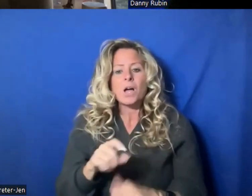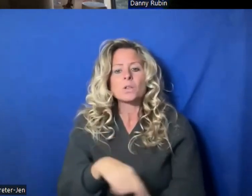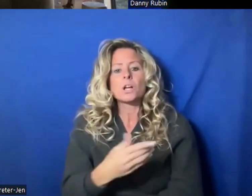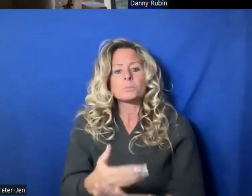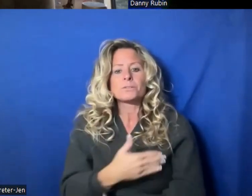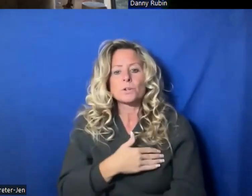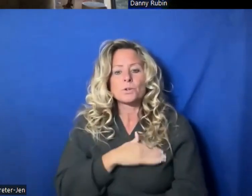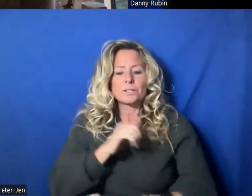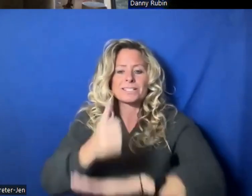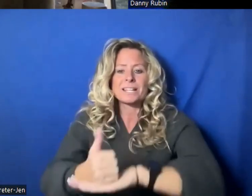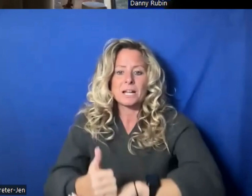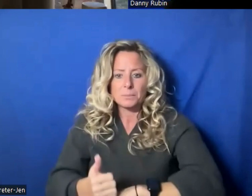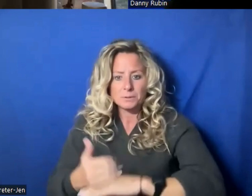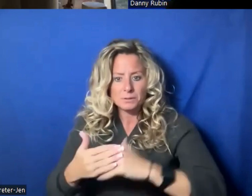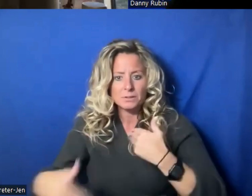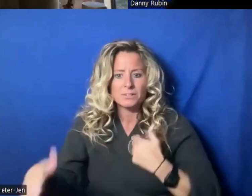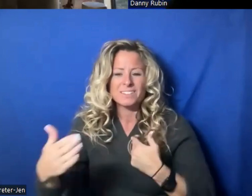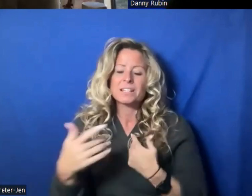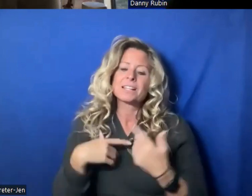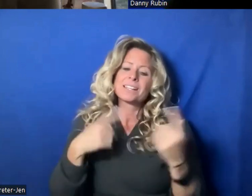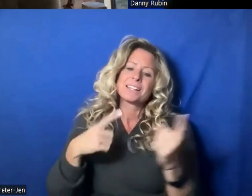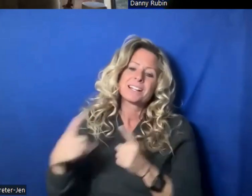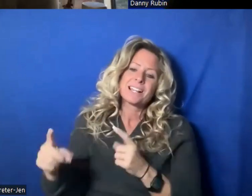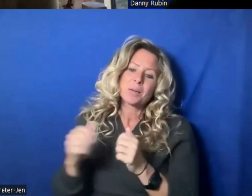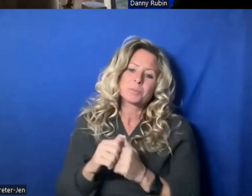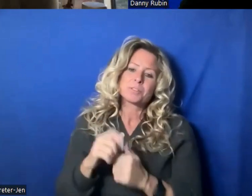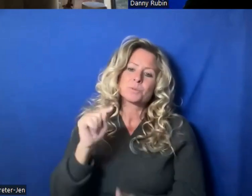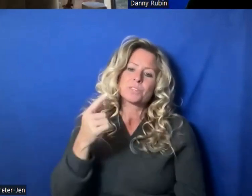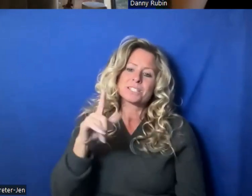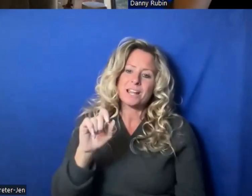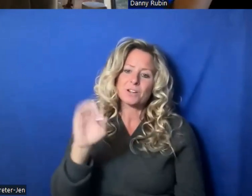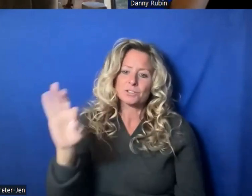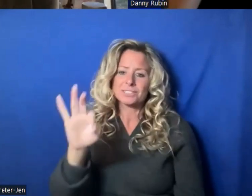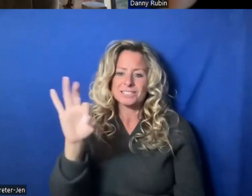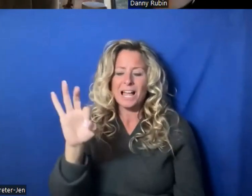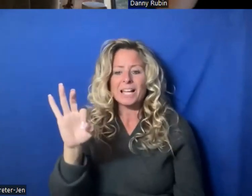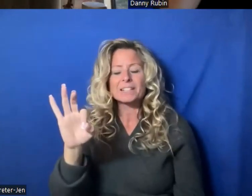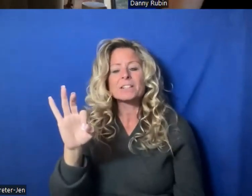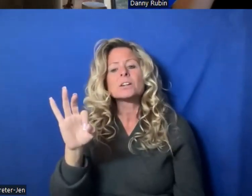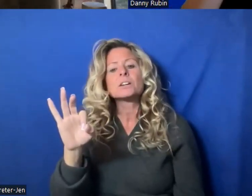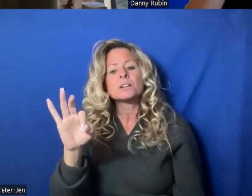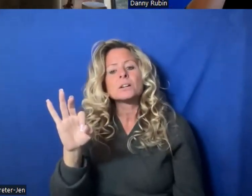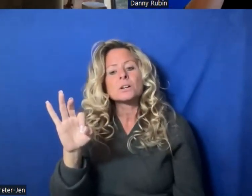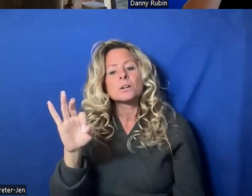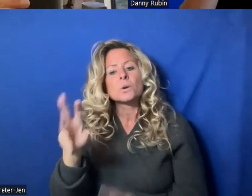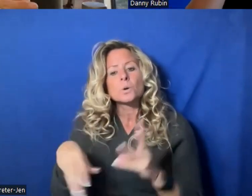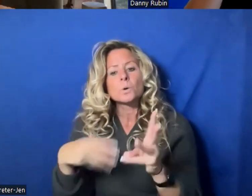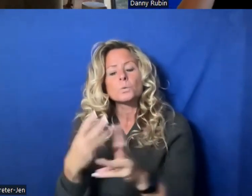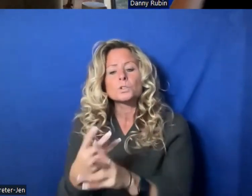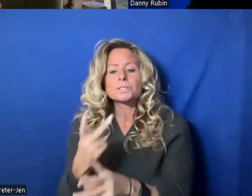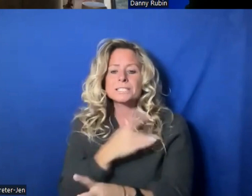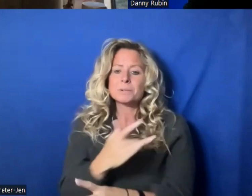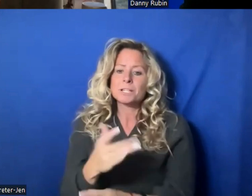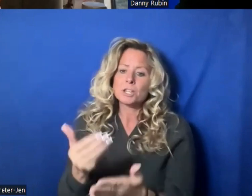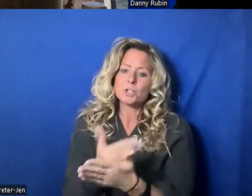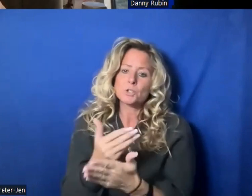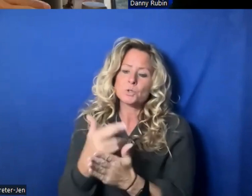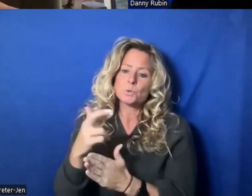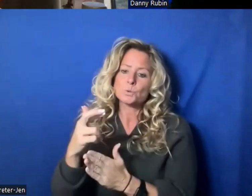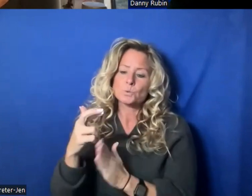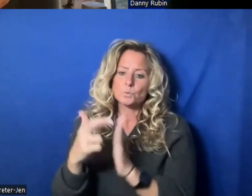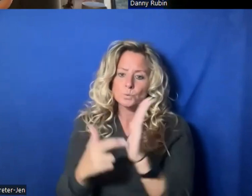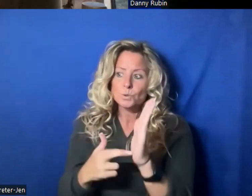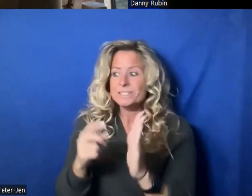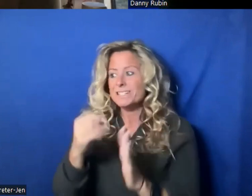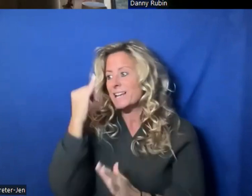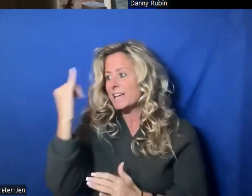put it into place? Yeah, and it happens in the Title IX world too, where they have new rules. Usually you'll see them start coming up. You'll say that hey, this is an